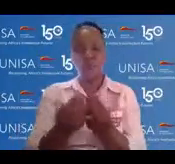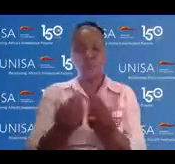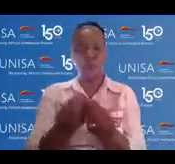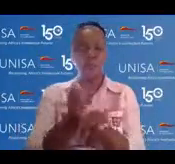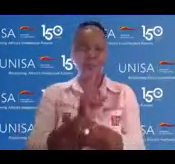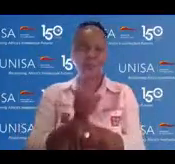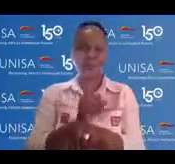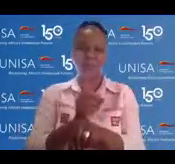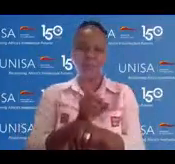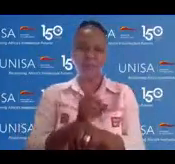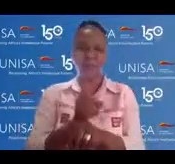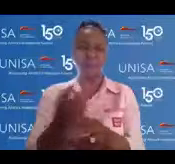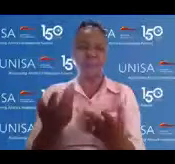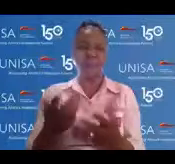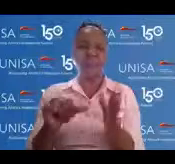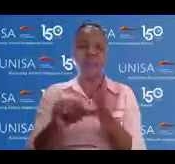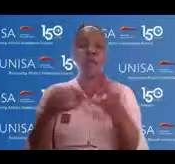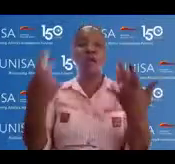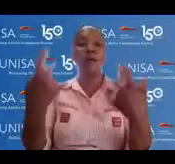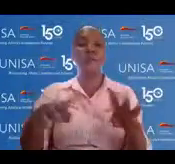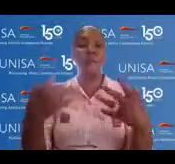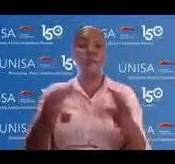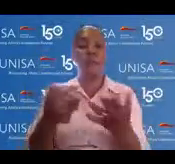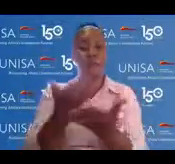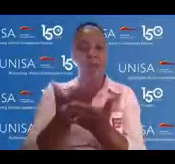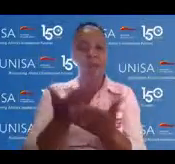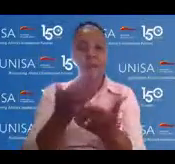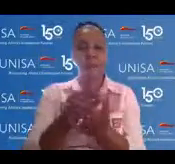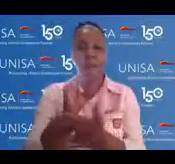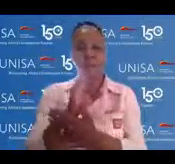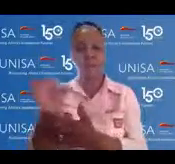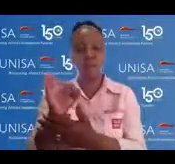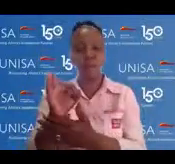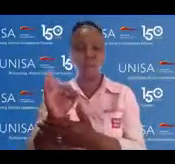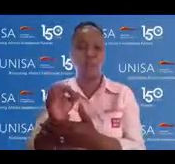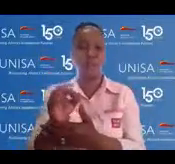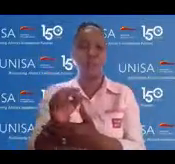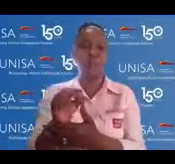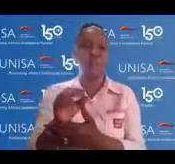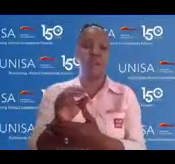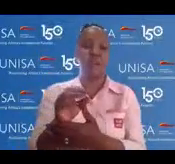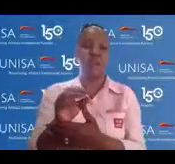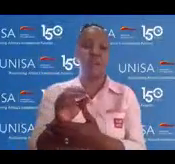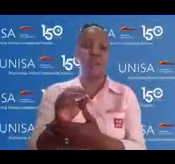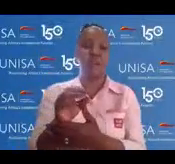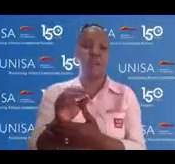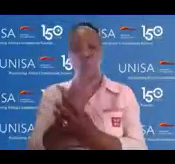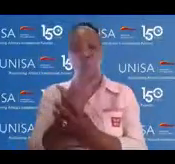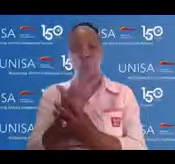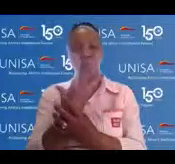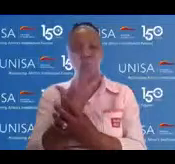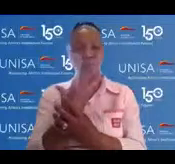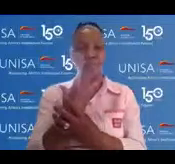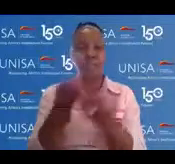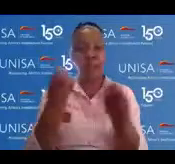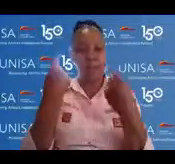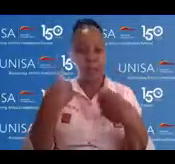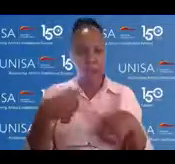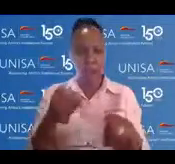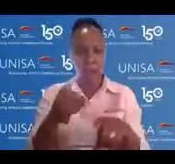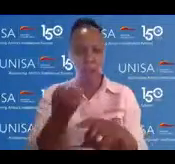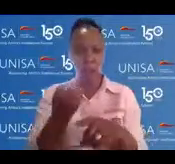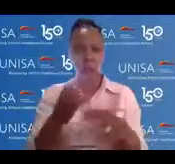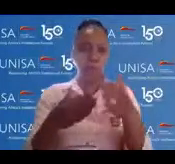quite important that you are able to switch off your camera. There we go. You see, it pops up and it says allow or block. So now I'm going to say